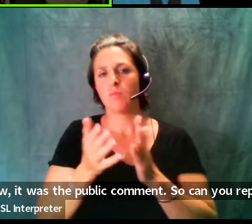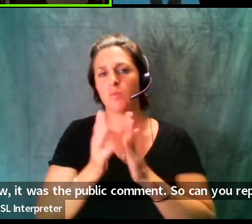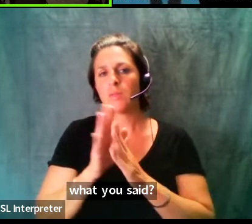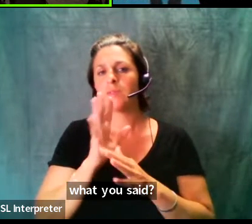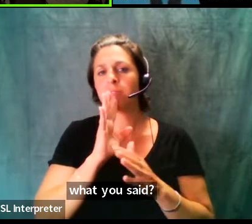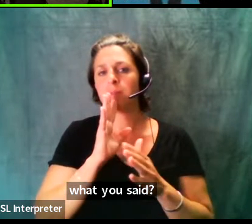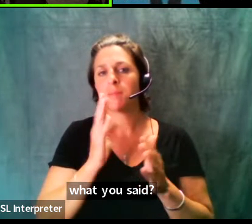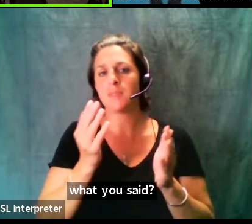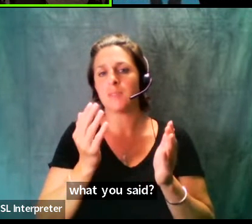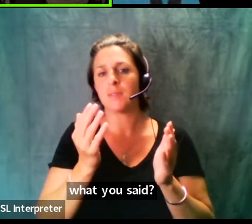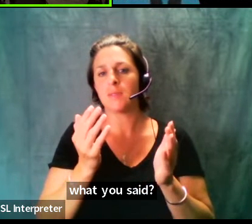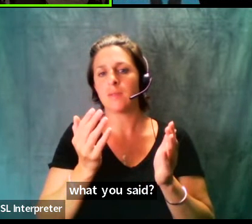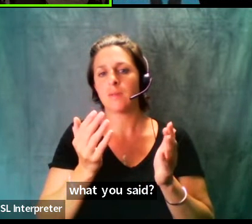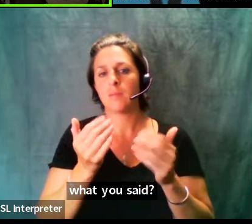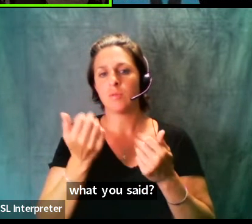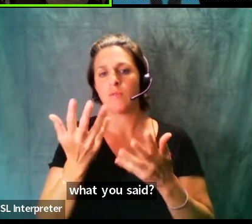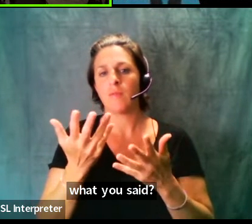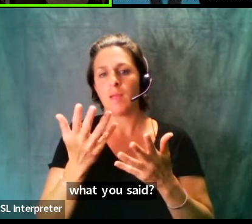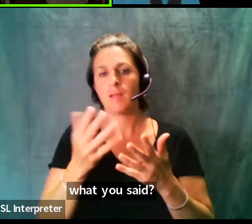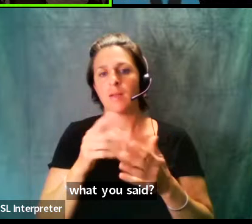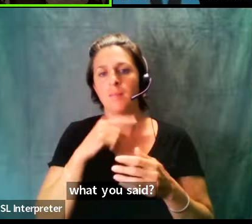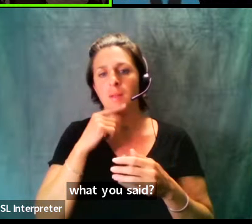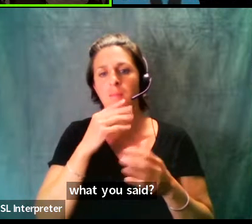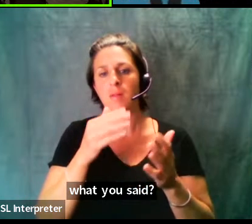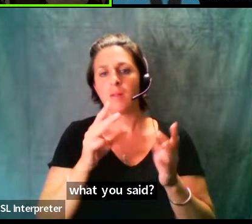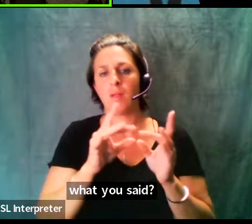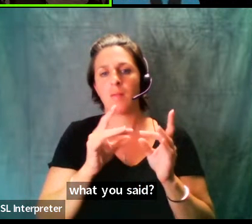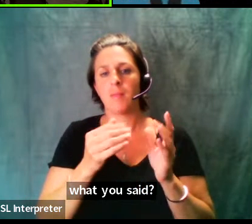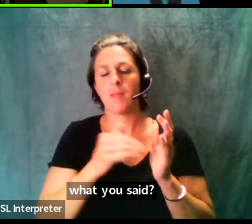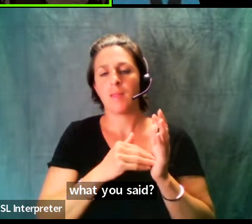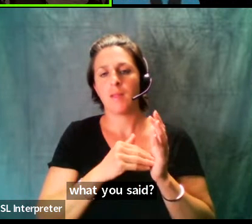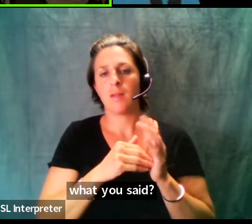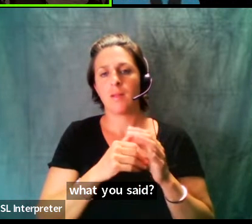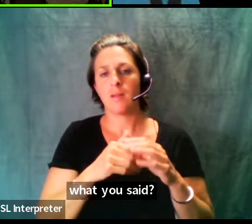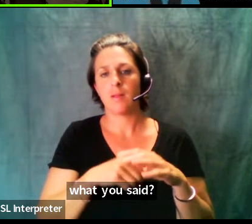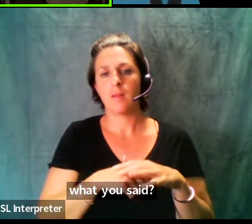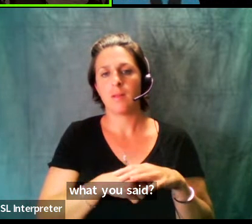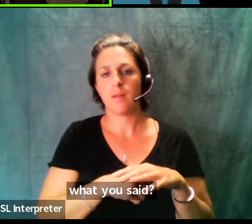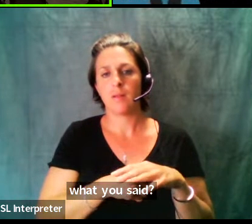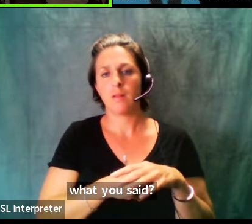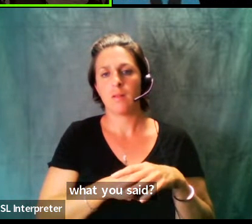speak, to provide public comment again.